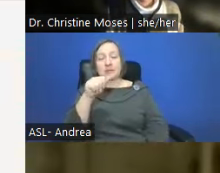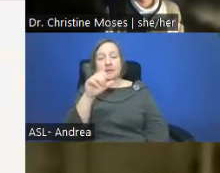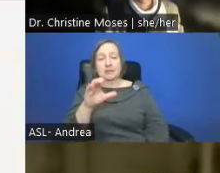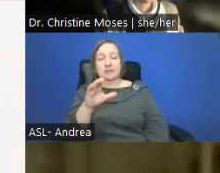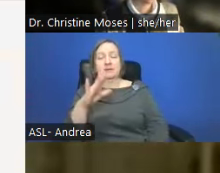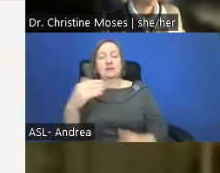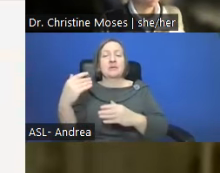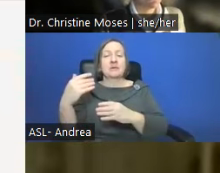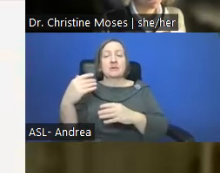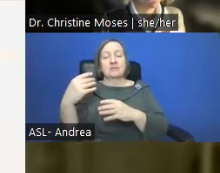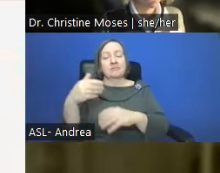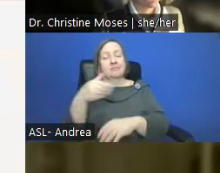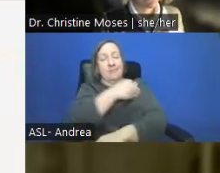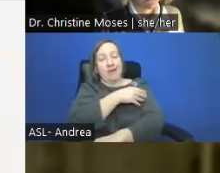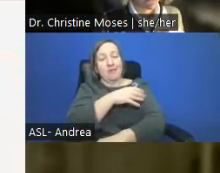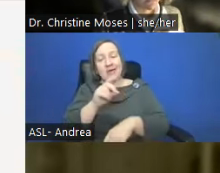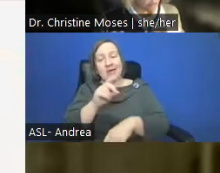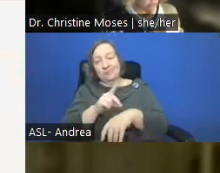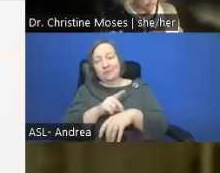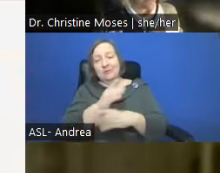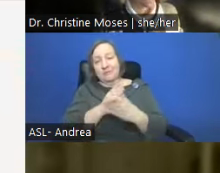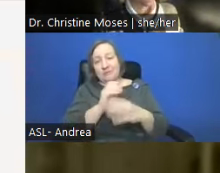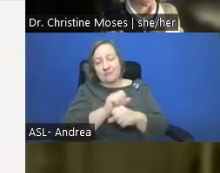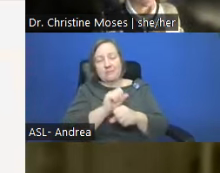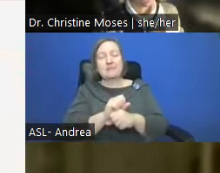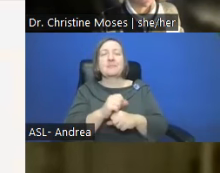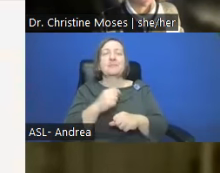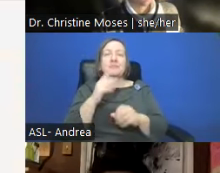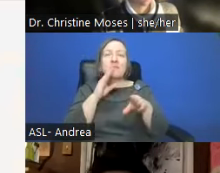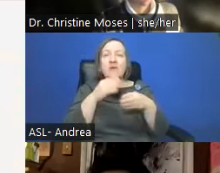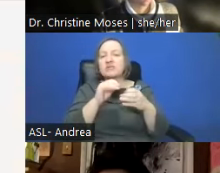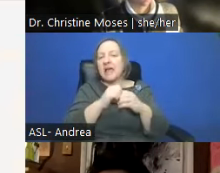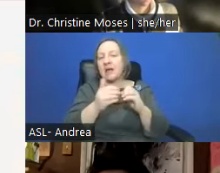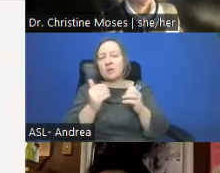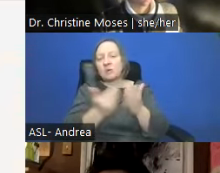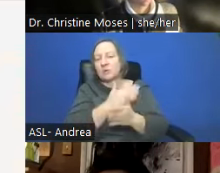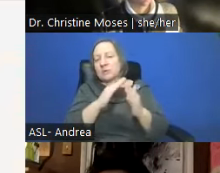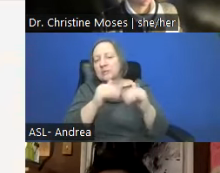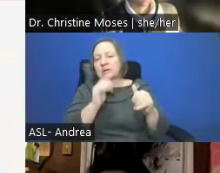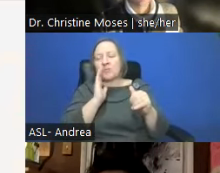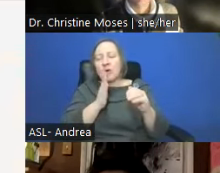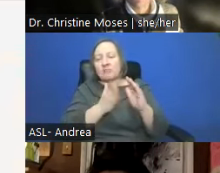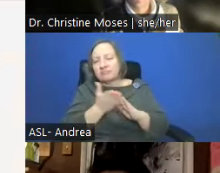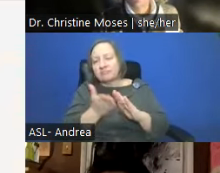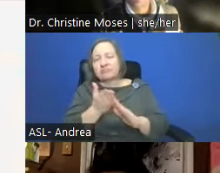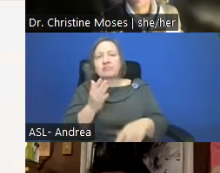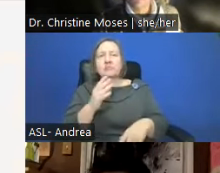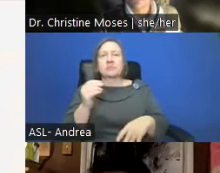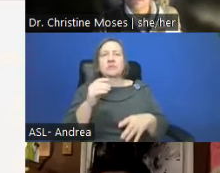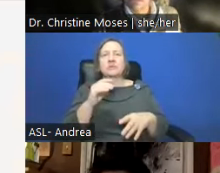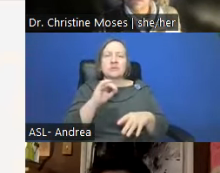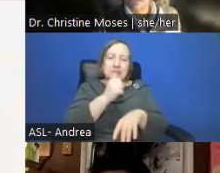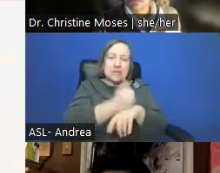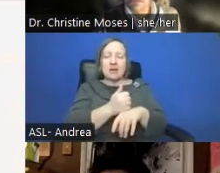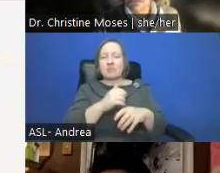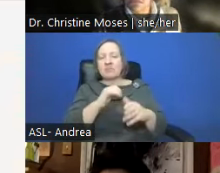powers and duties phase of work, which focuses on the functions of the new system. Future phases of work will develop the form of the new system, as well as